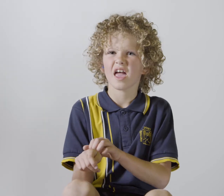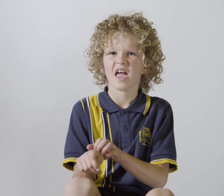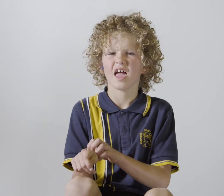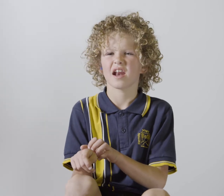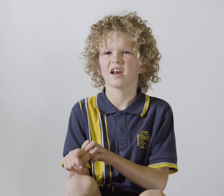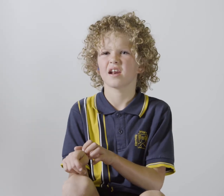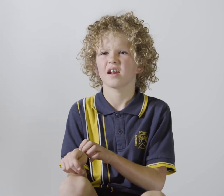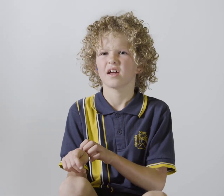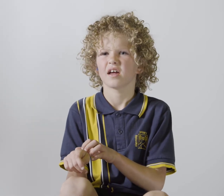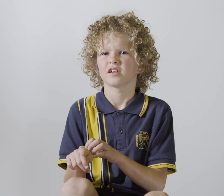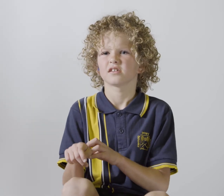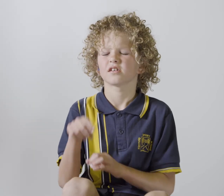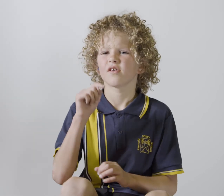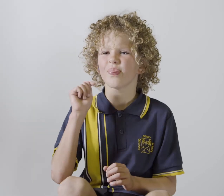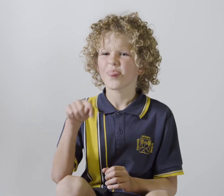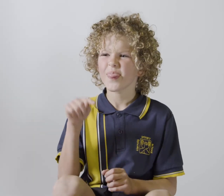And then